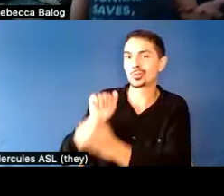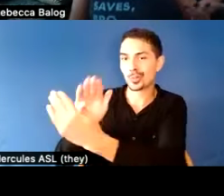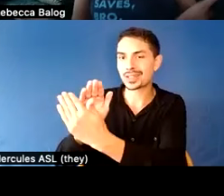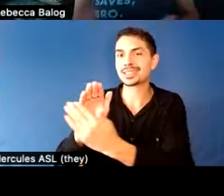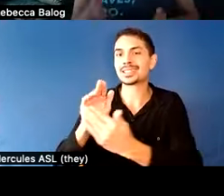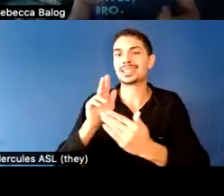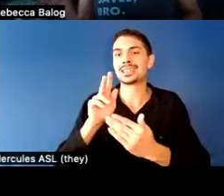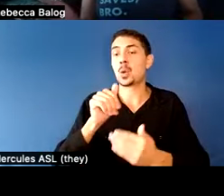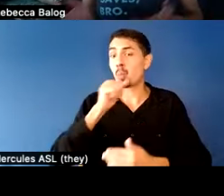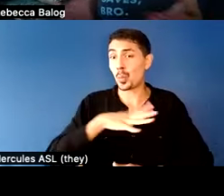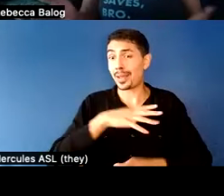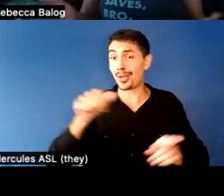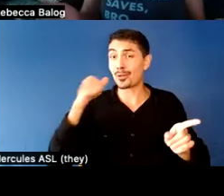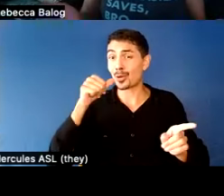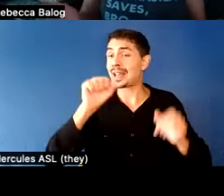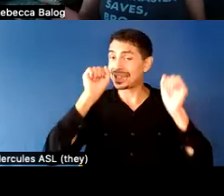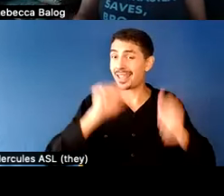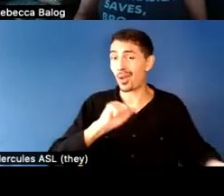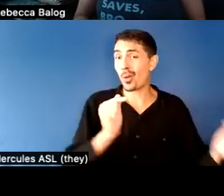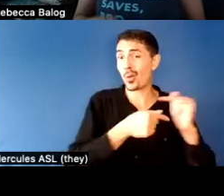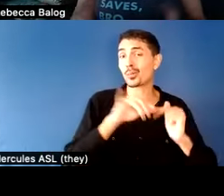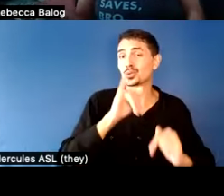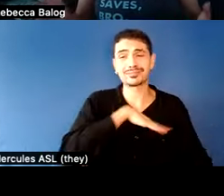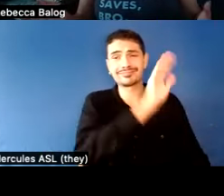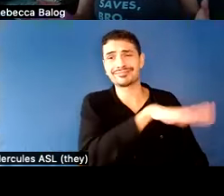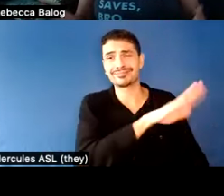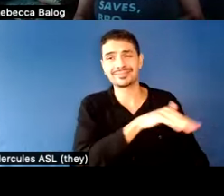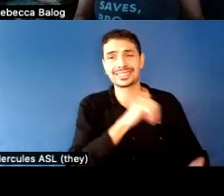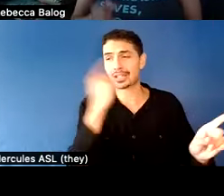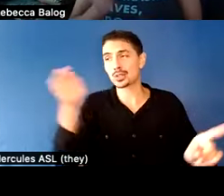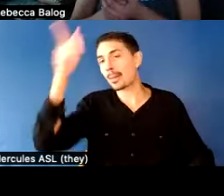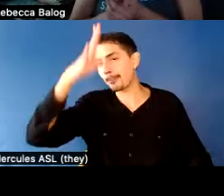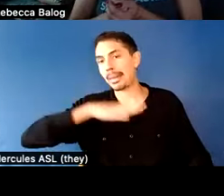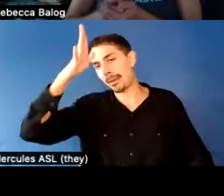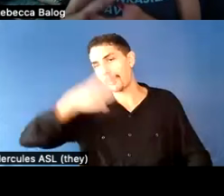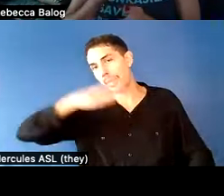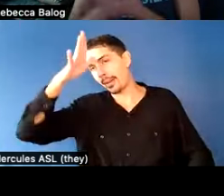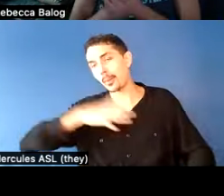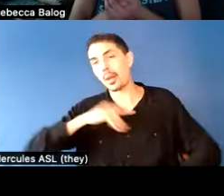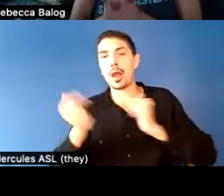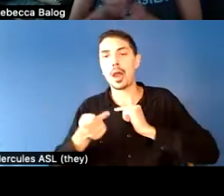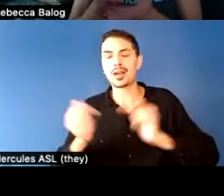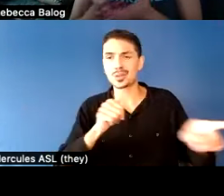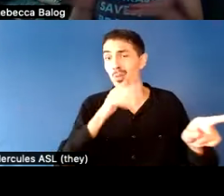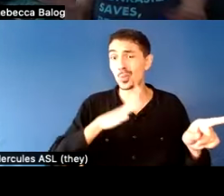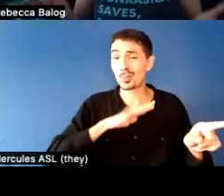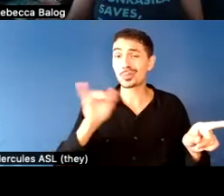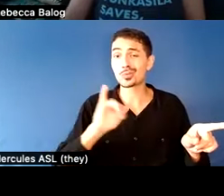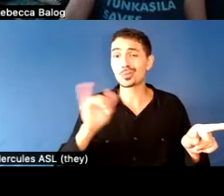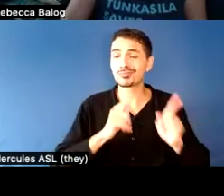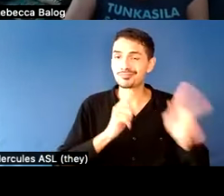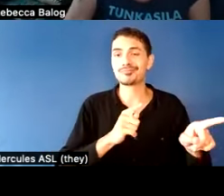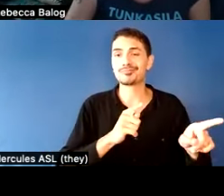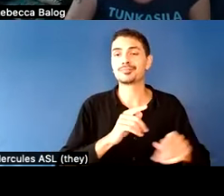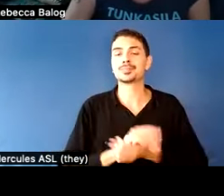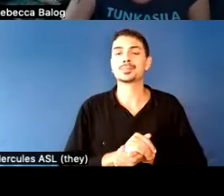keep talking about equality and equity in this world. It's 2022. We're doing racial justice, racial equity. Equity is the name of the